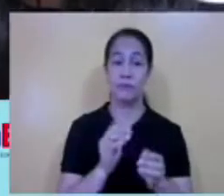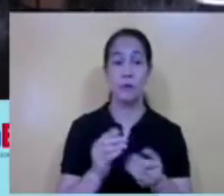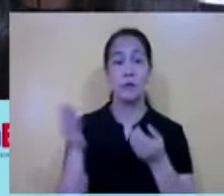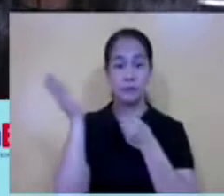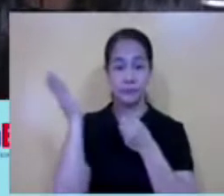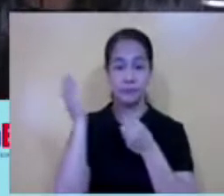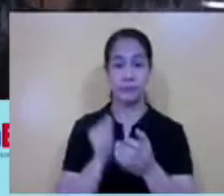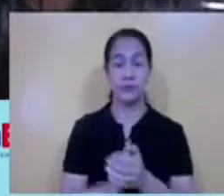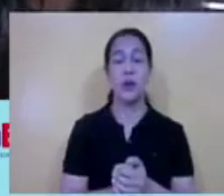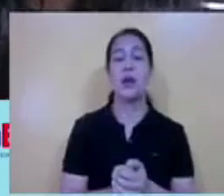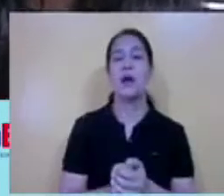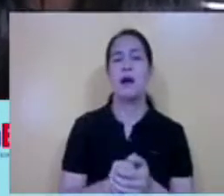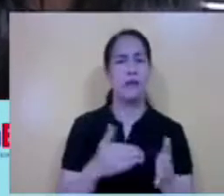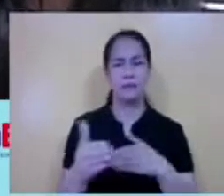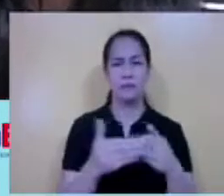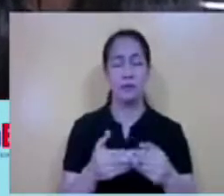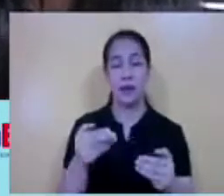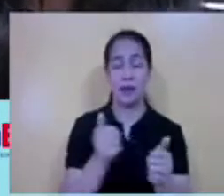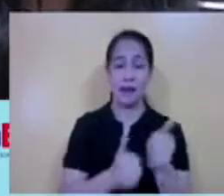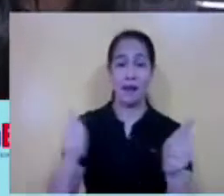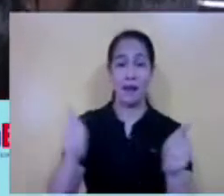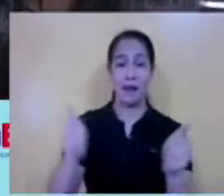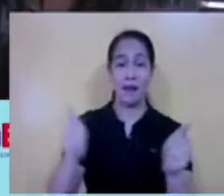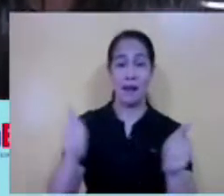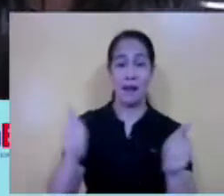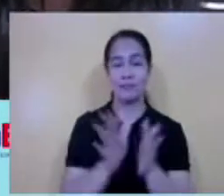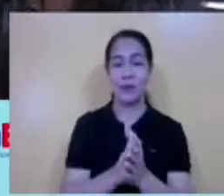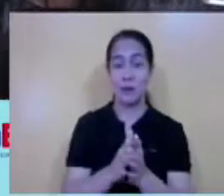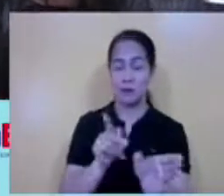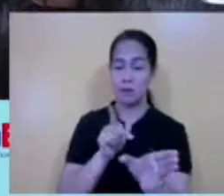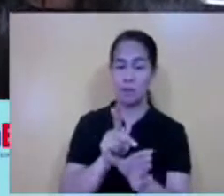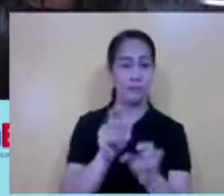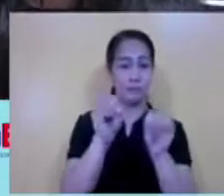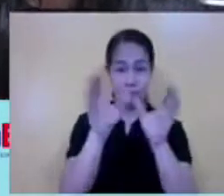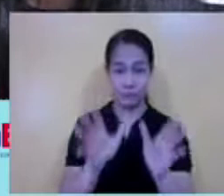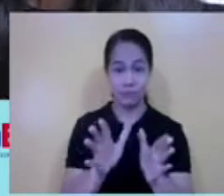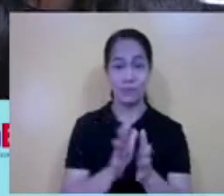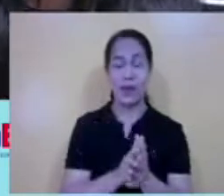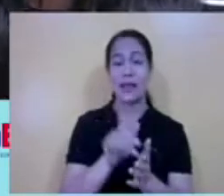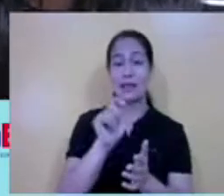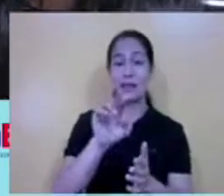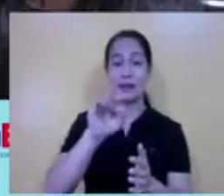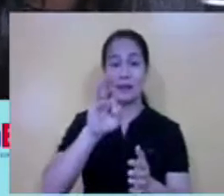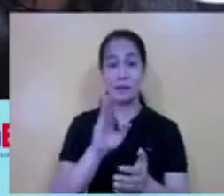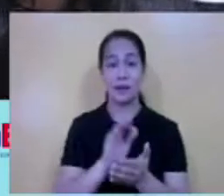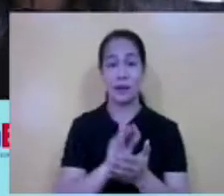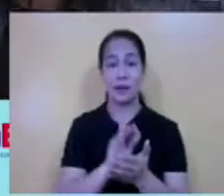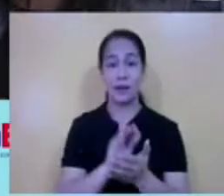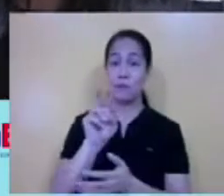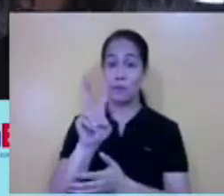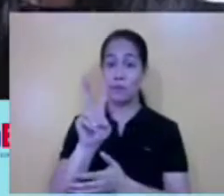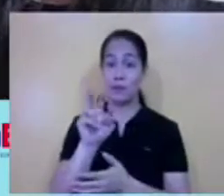a proficient teacher, the TRF may be one of your MOVs, specifically for Objective 9 or